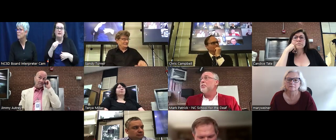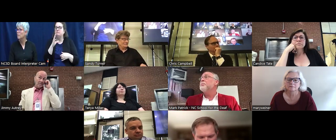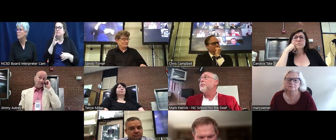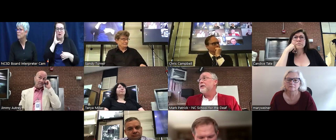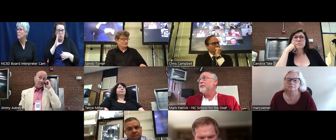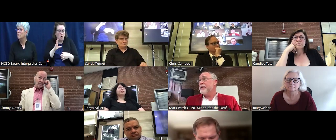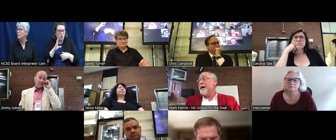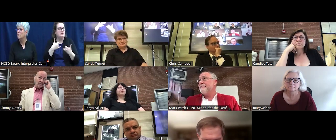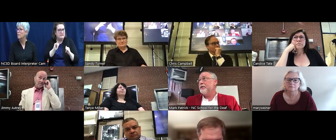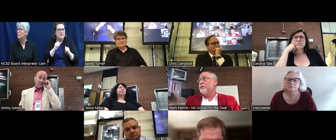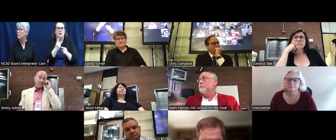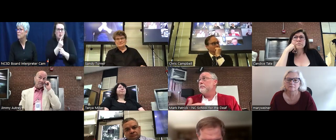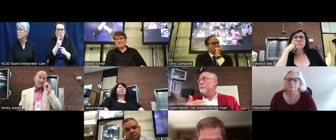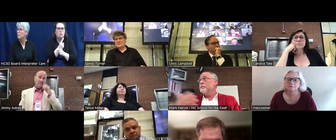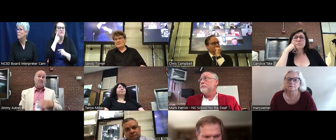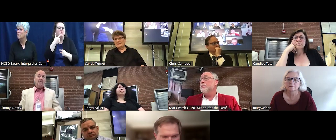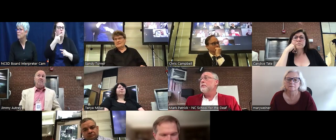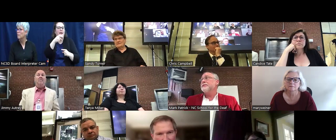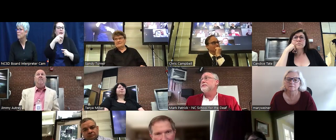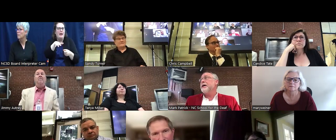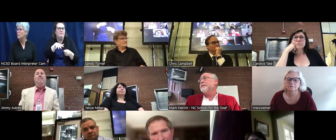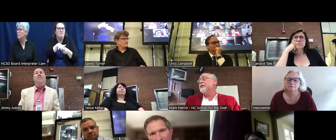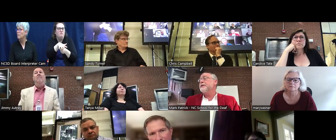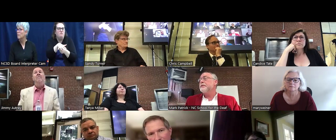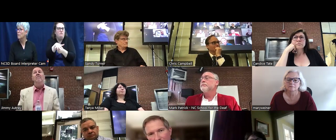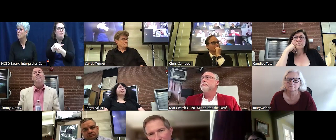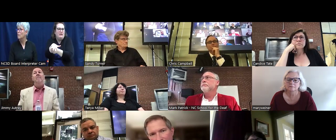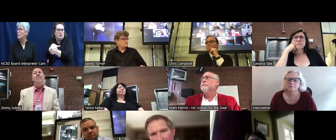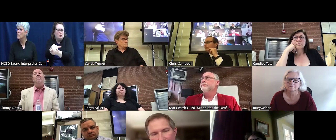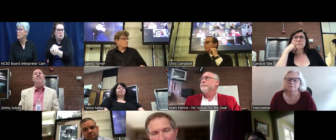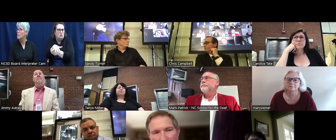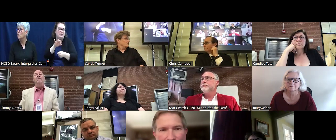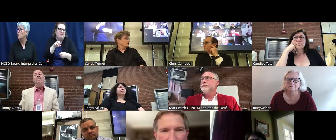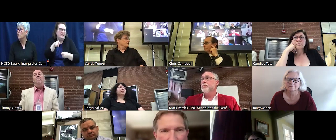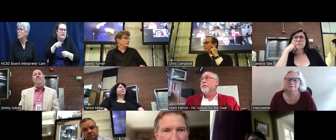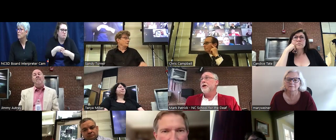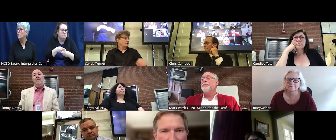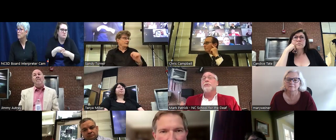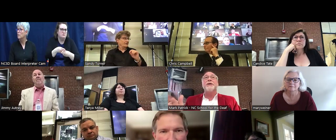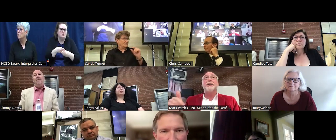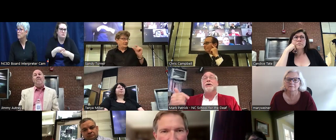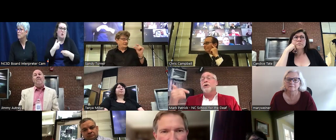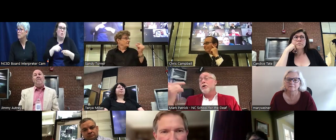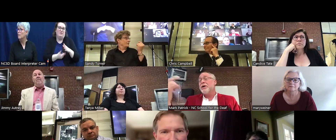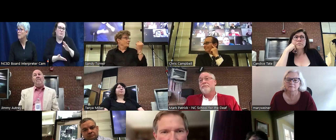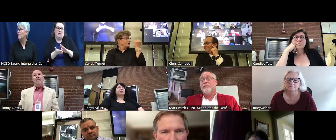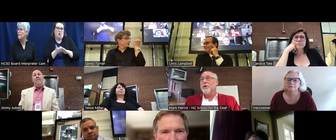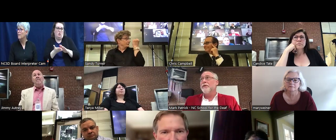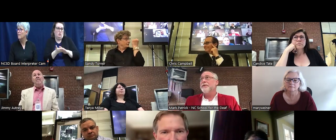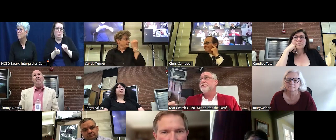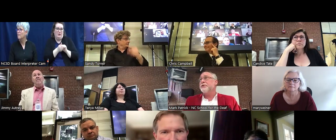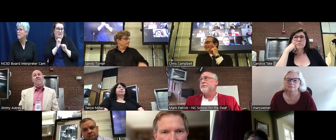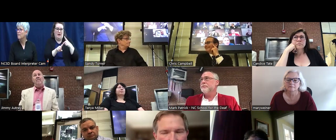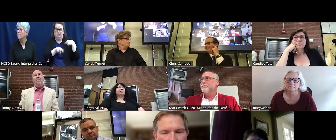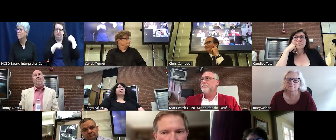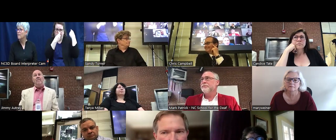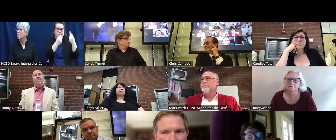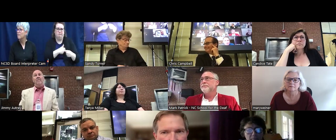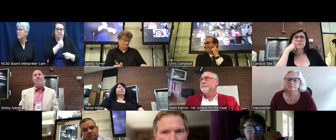an appropriate gap filler as needed. We've been operating it on it for all these